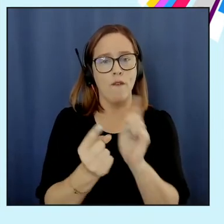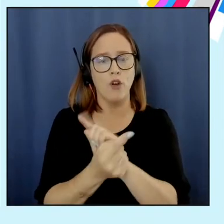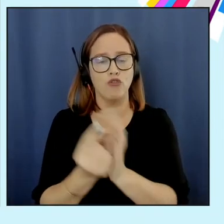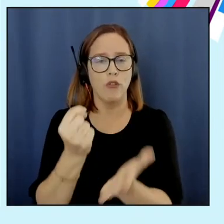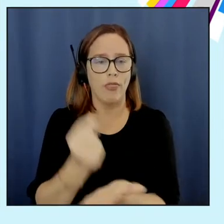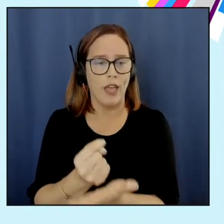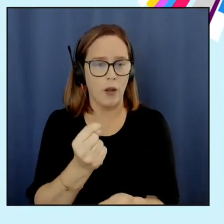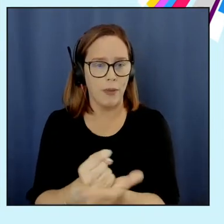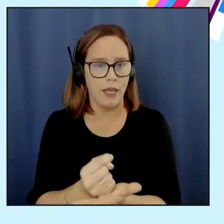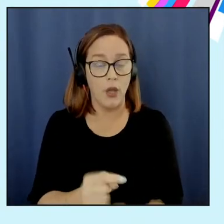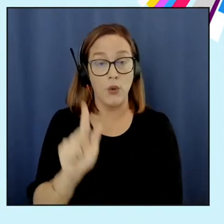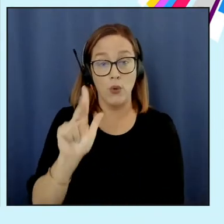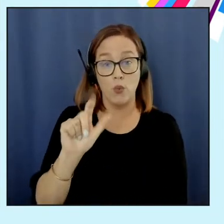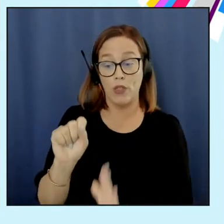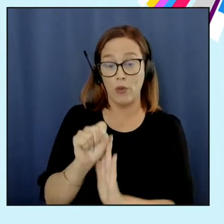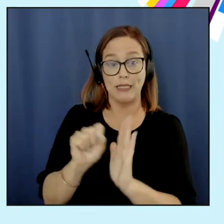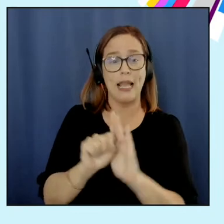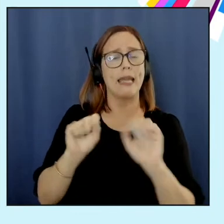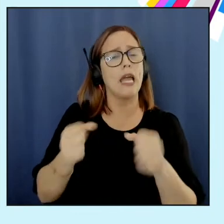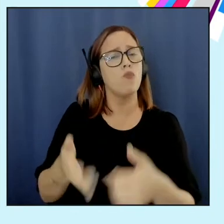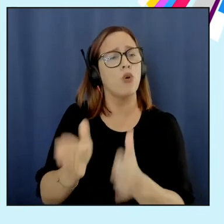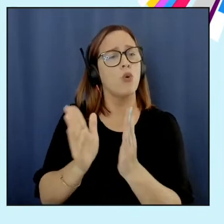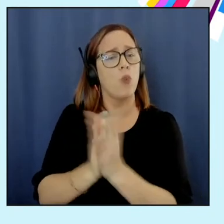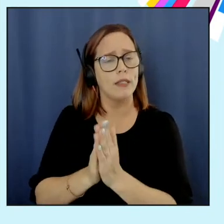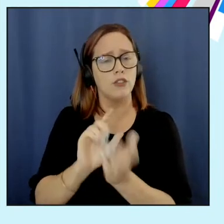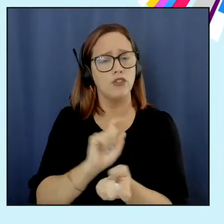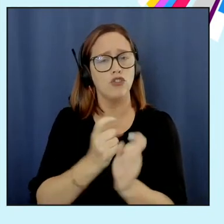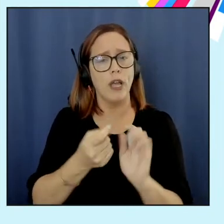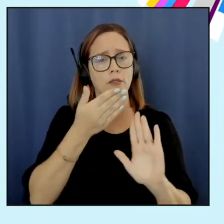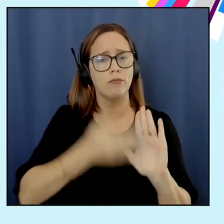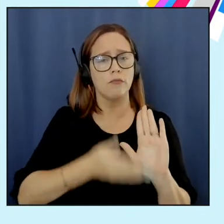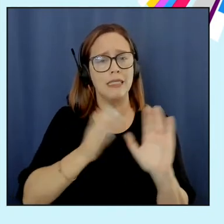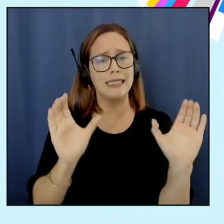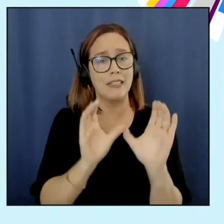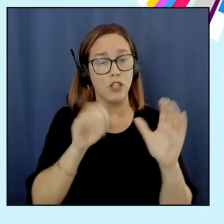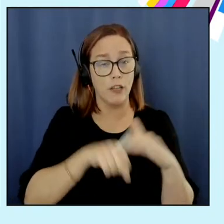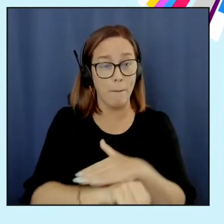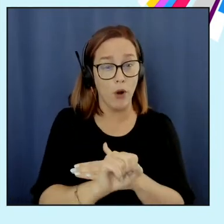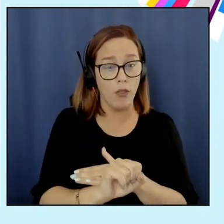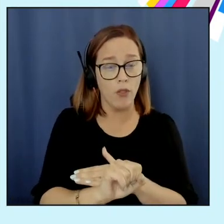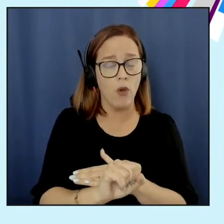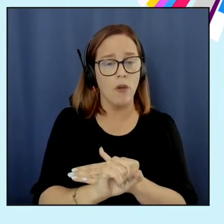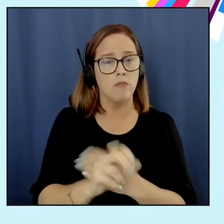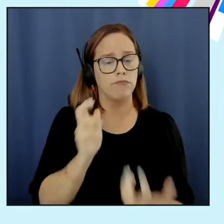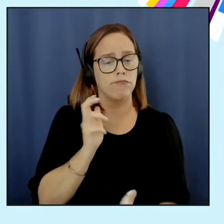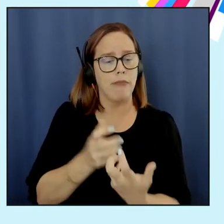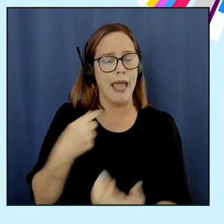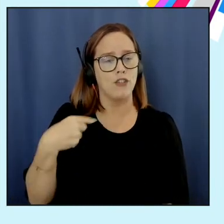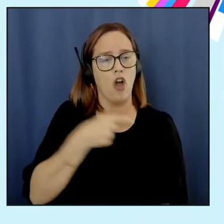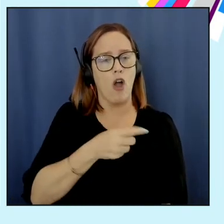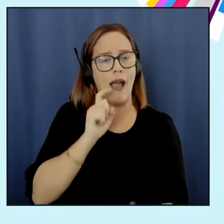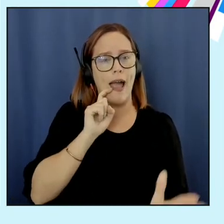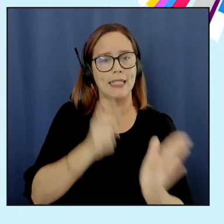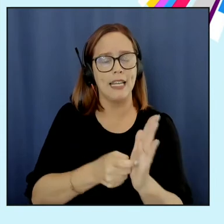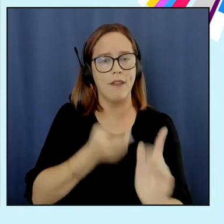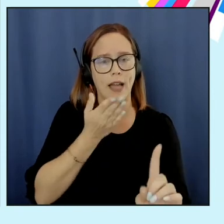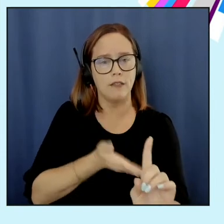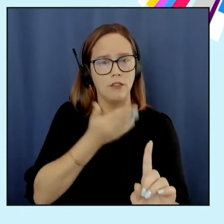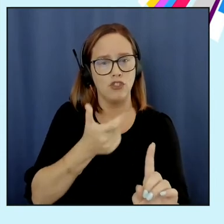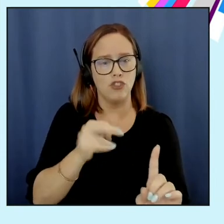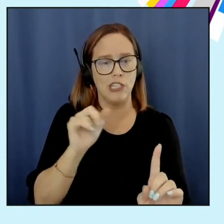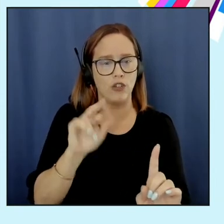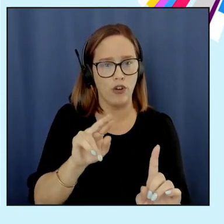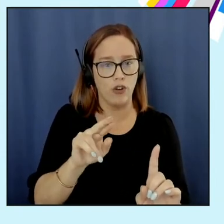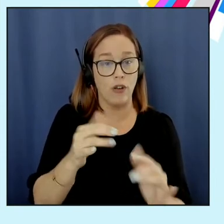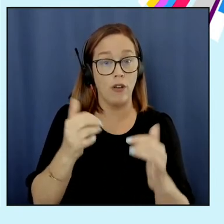we can now request a change of our birth certificate to the gender that we identify with. And same-sex marriage is now legal in 26